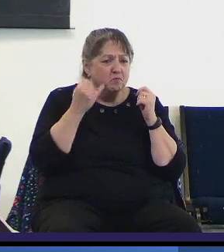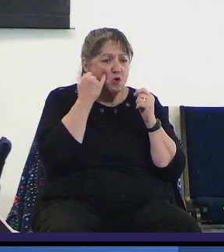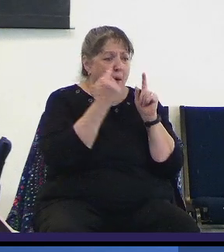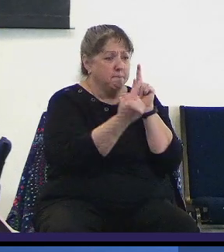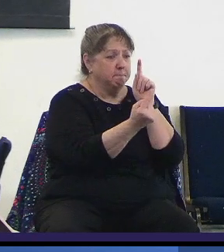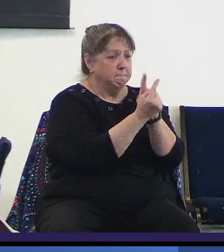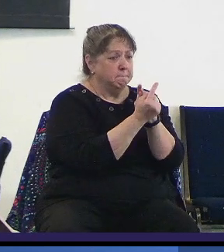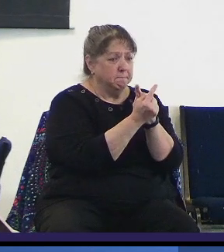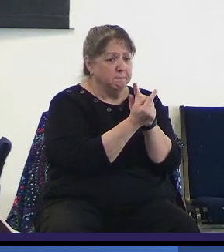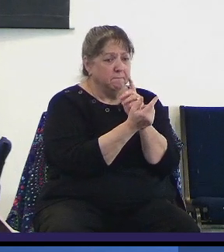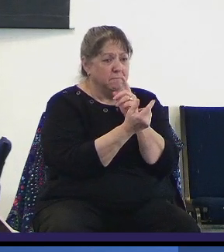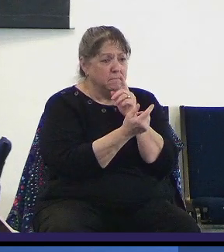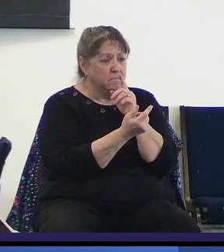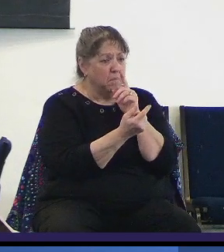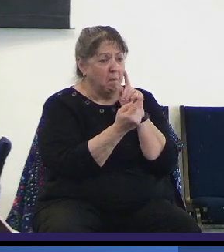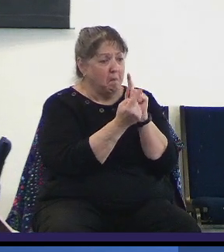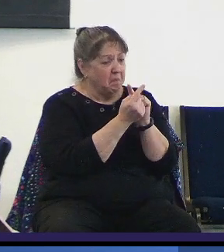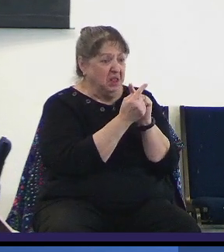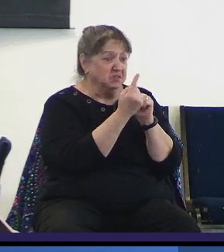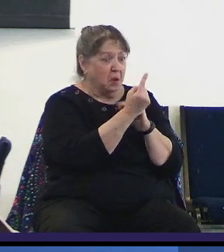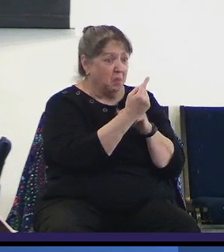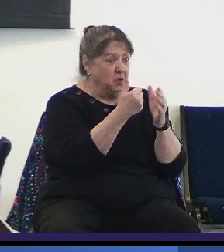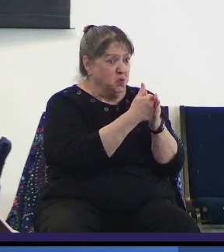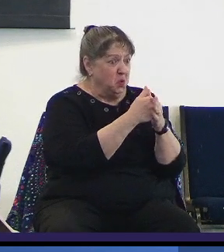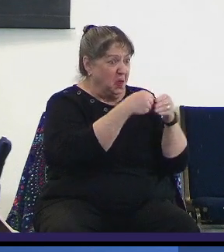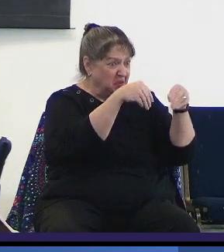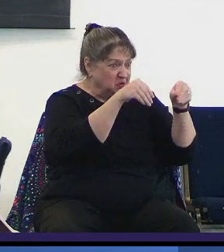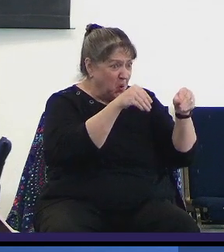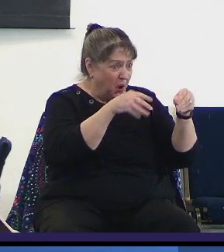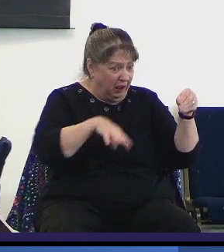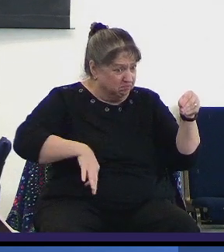Those are things to pray about. Give that to poor.